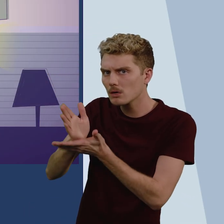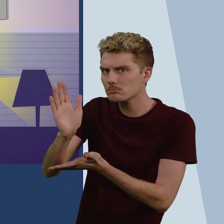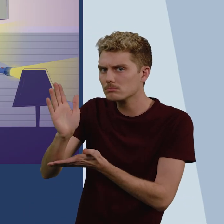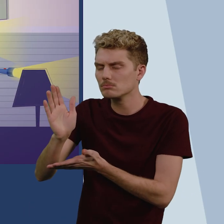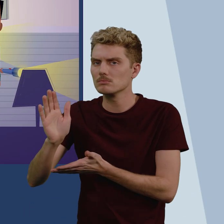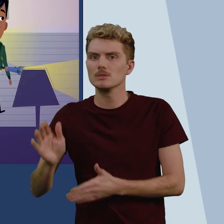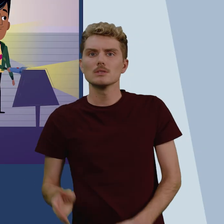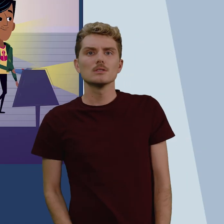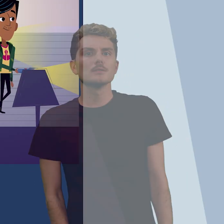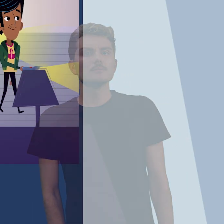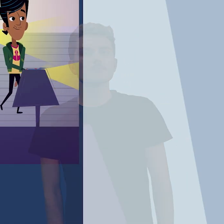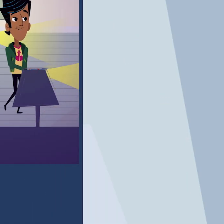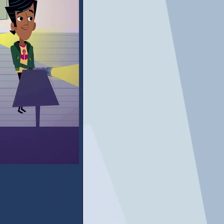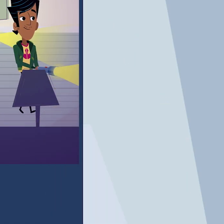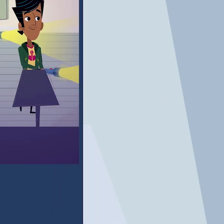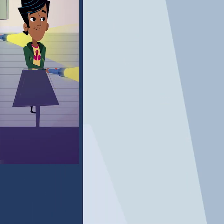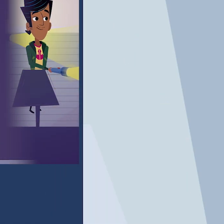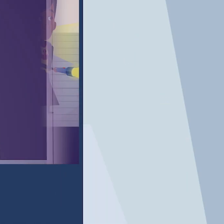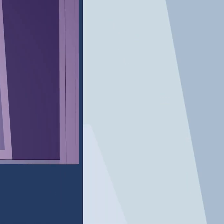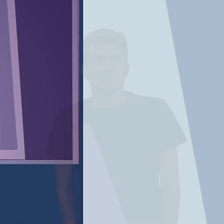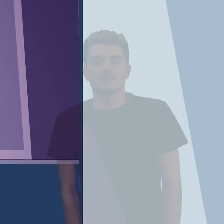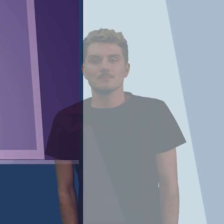okay.